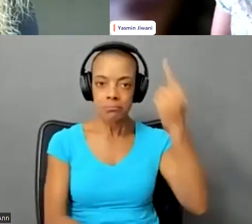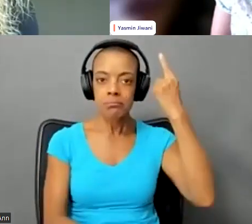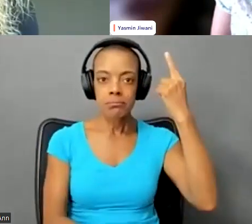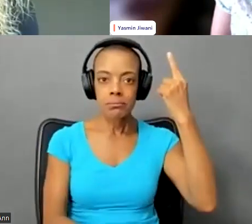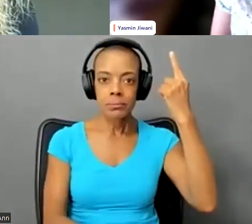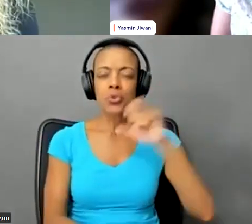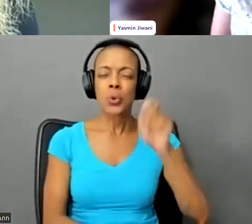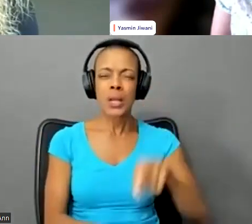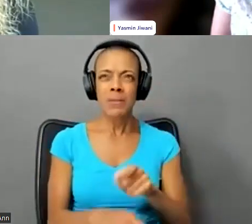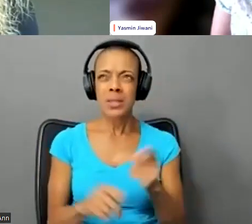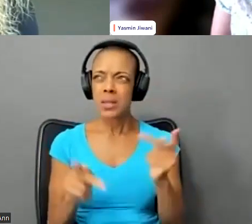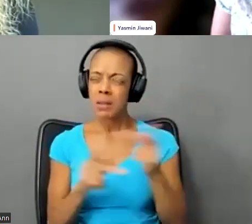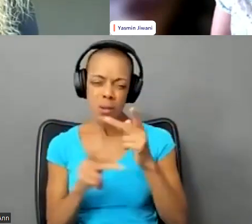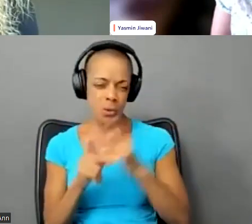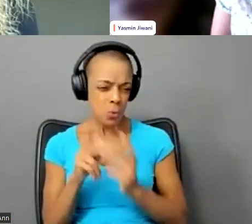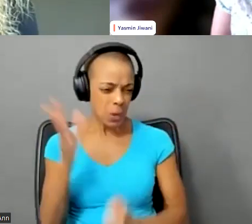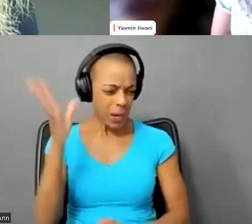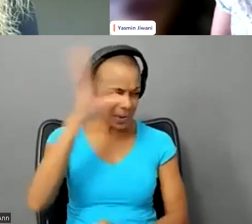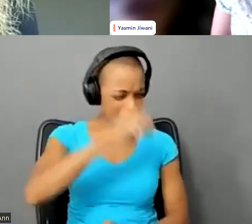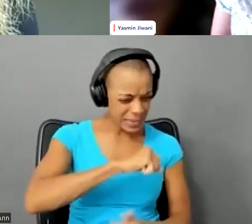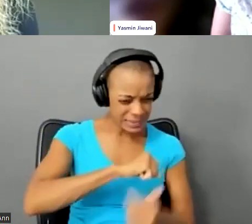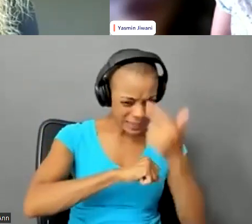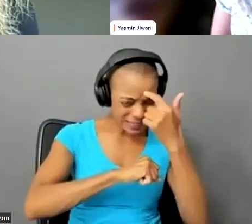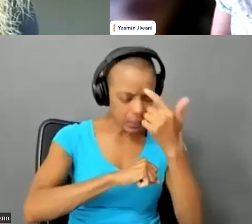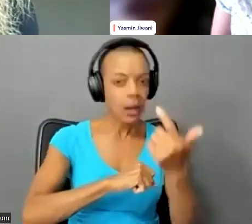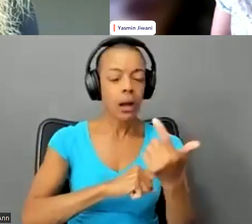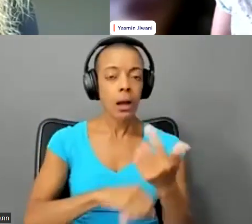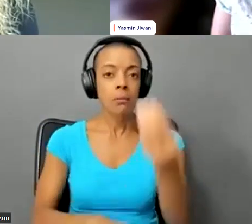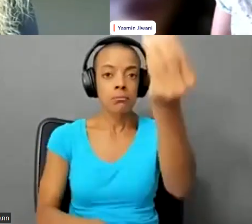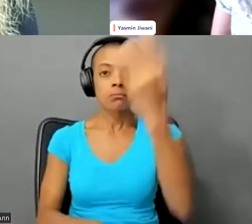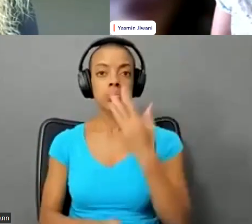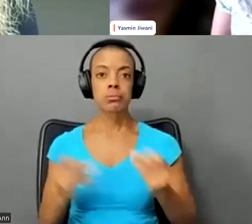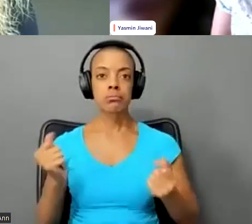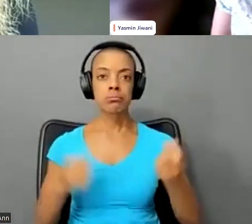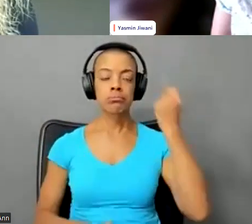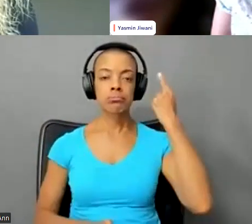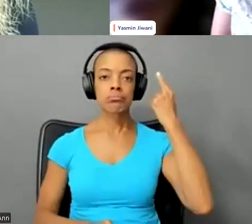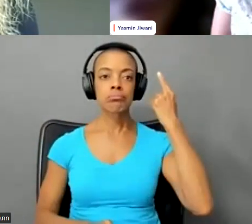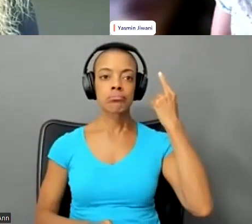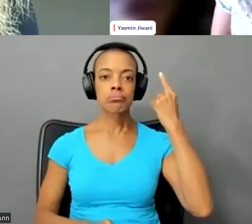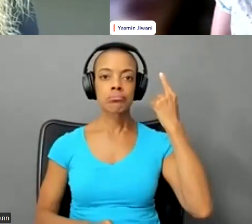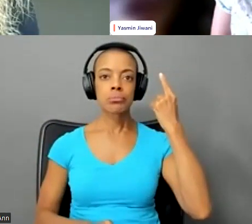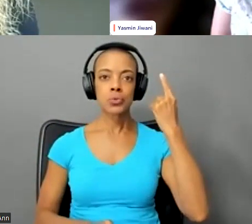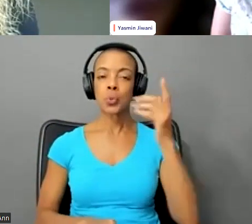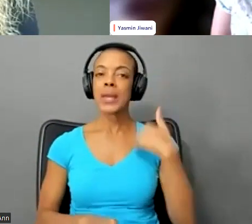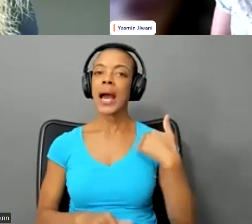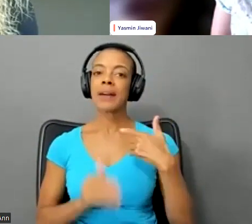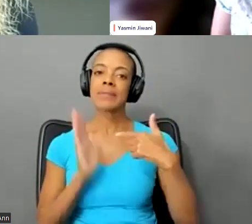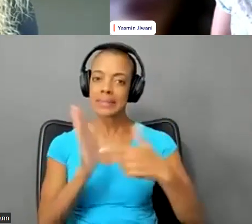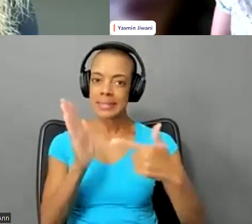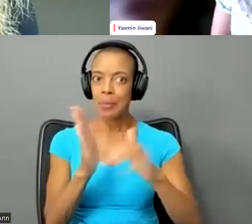interpret, that they can just quote verbatim. And we have lots of examples and resources to support you all in doing that.